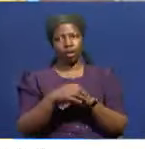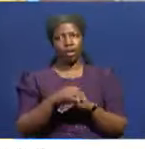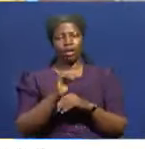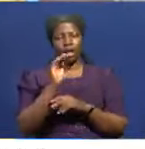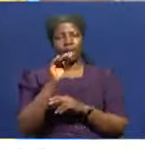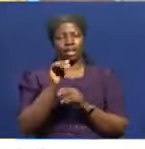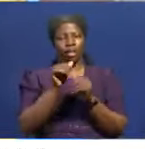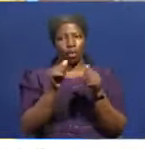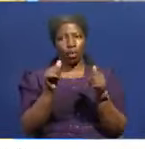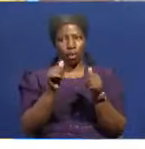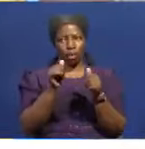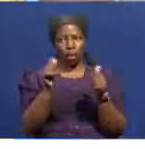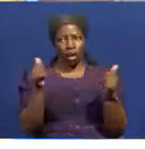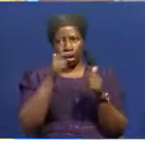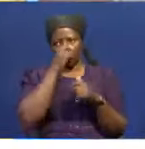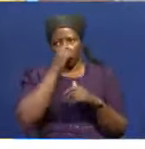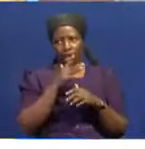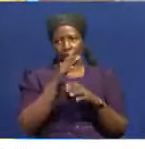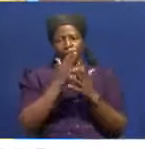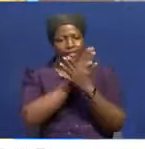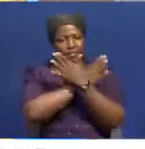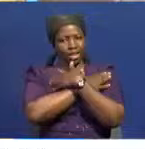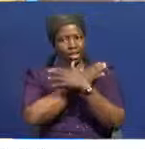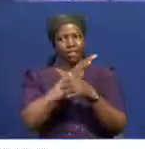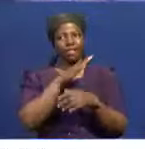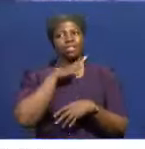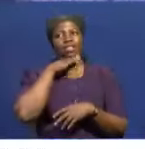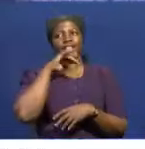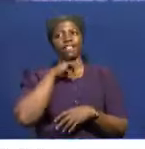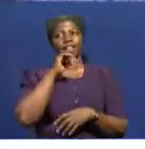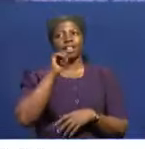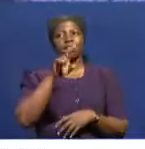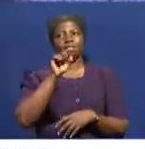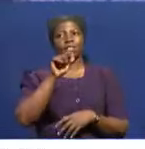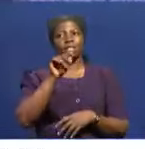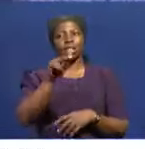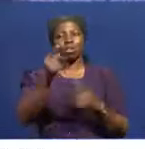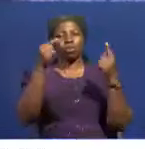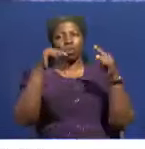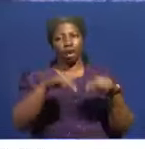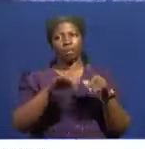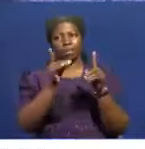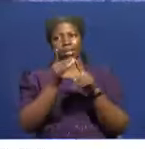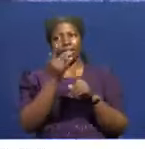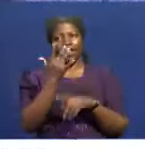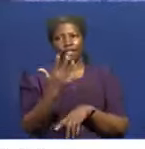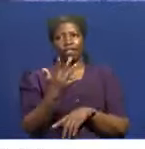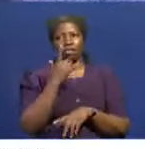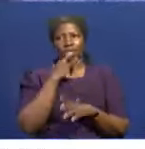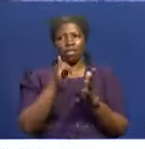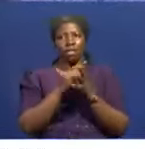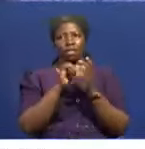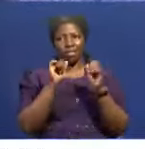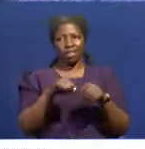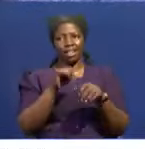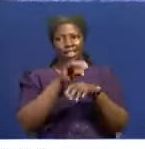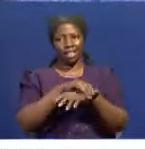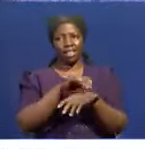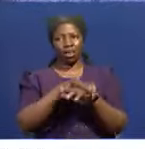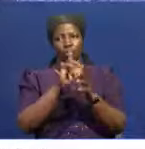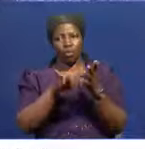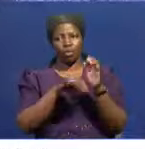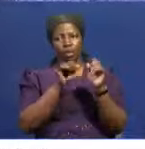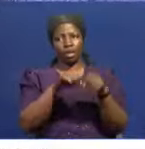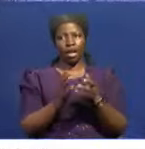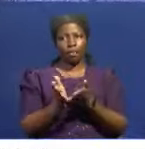the friends of the late Austin, to come in large numbers on the 5th. So that we get what we can get and